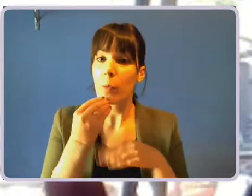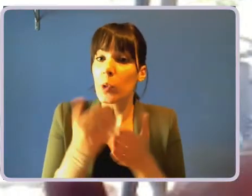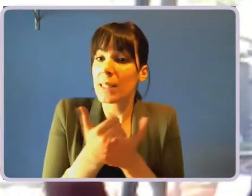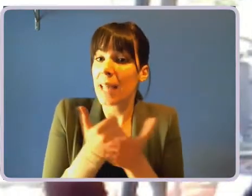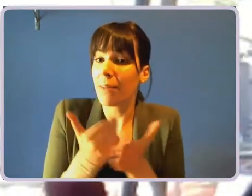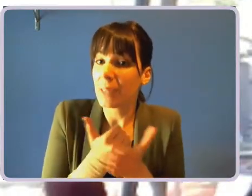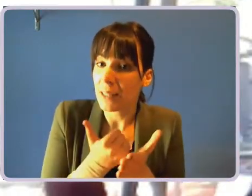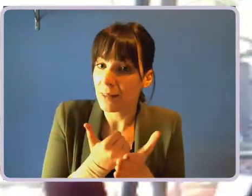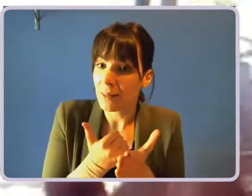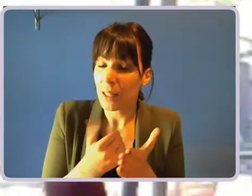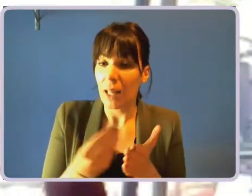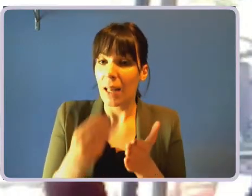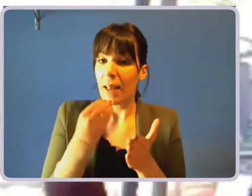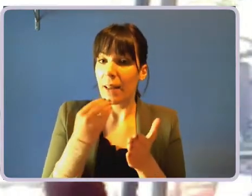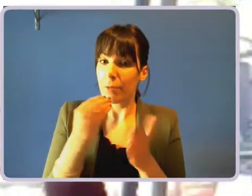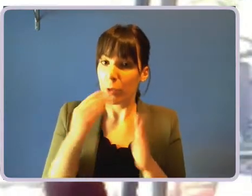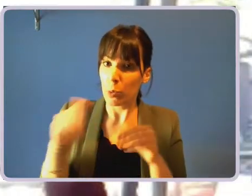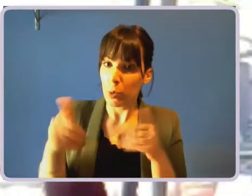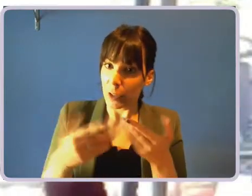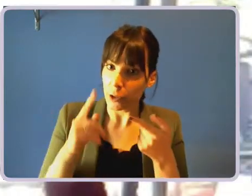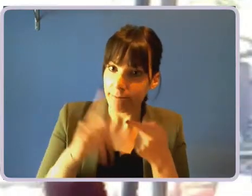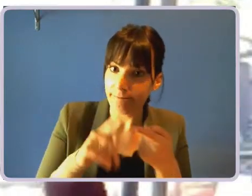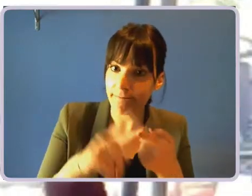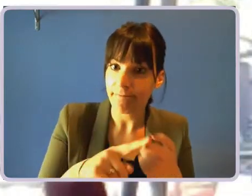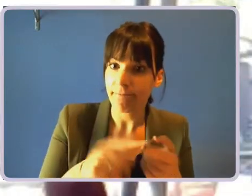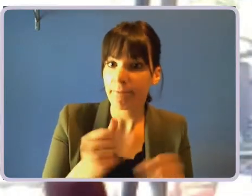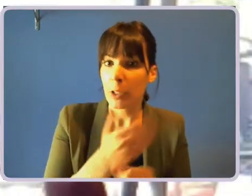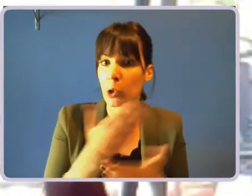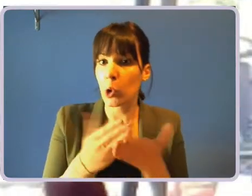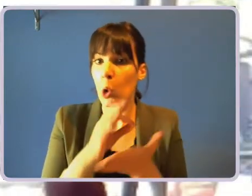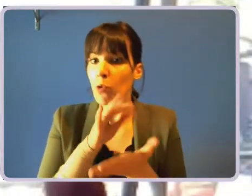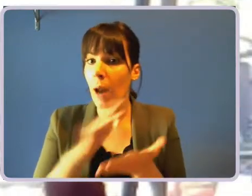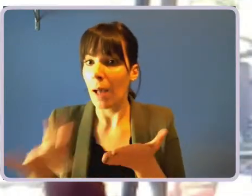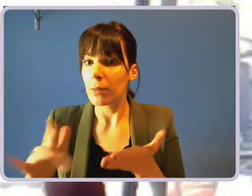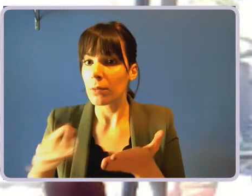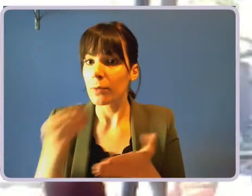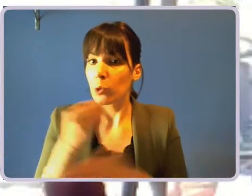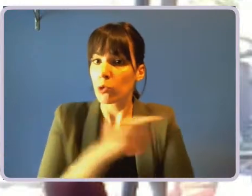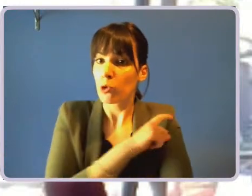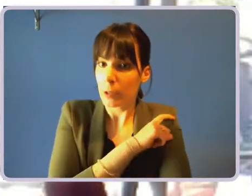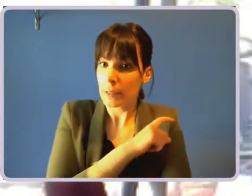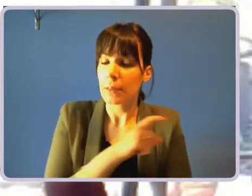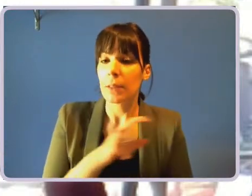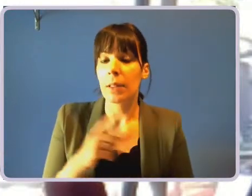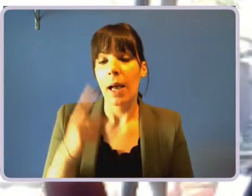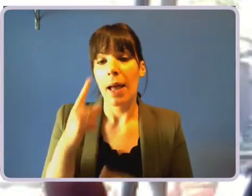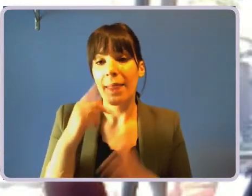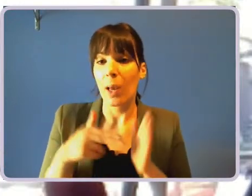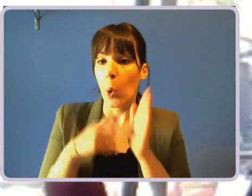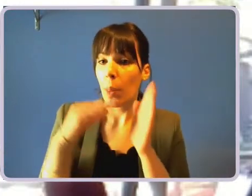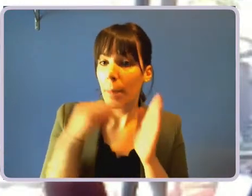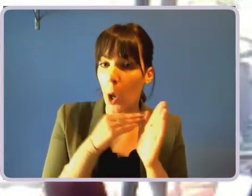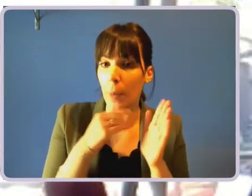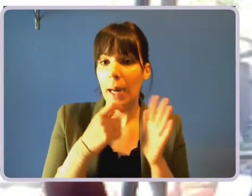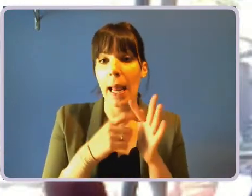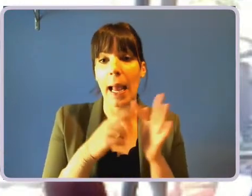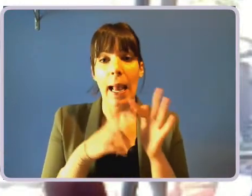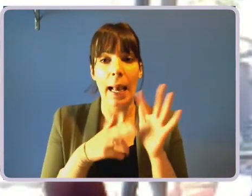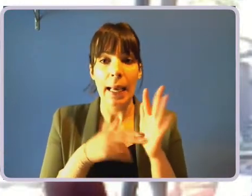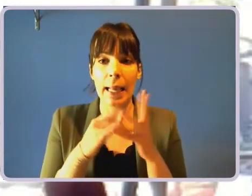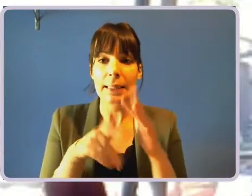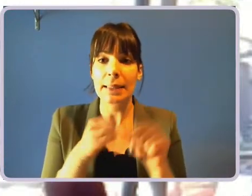security space. I think we all saw what happened in North Melbourne and Kensington, and how